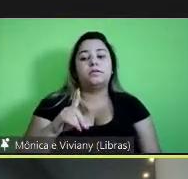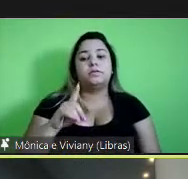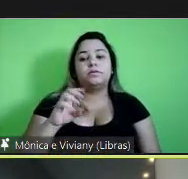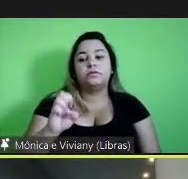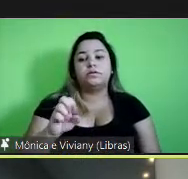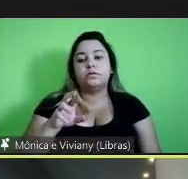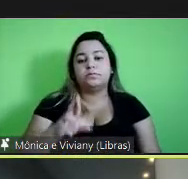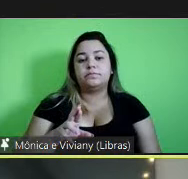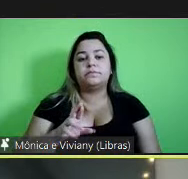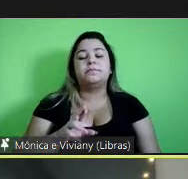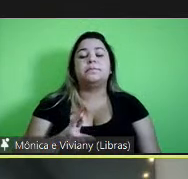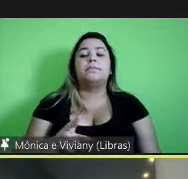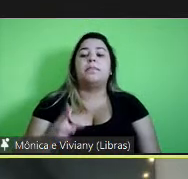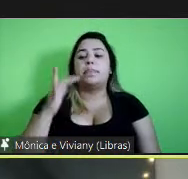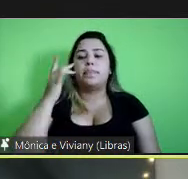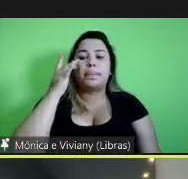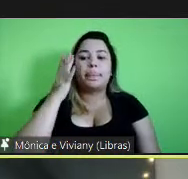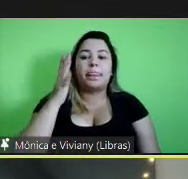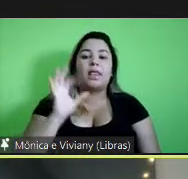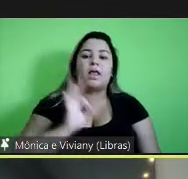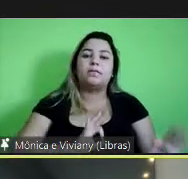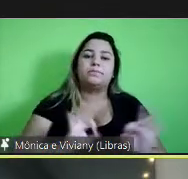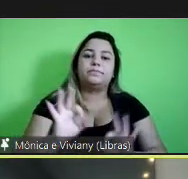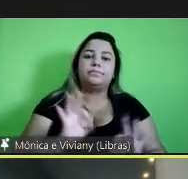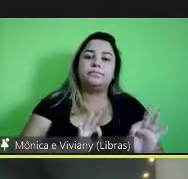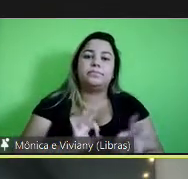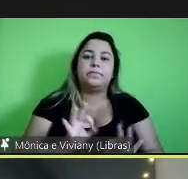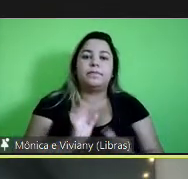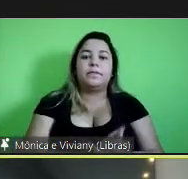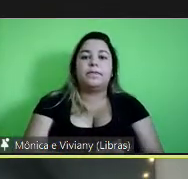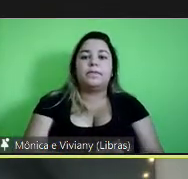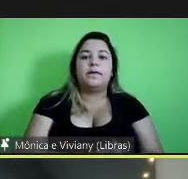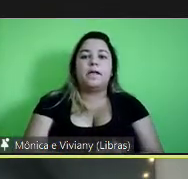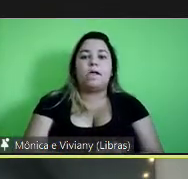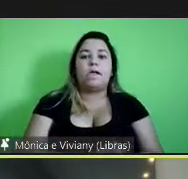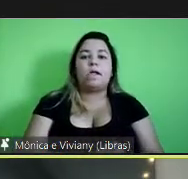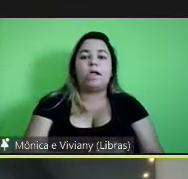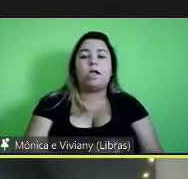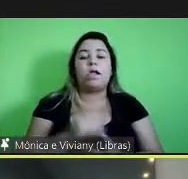these cases that help us all a lot in our city.